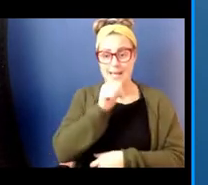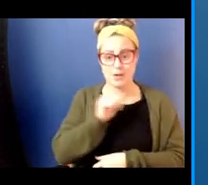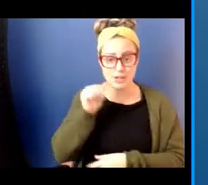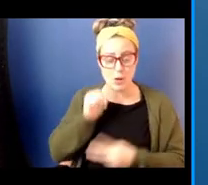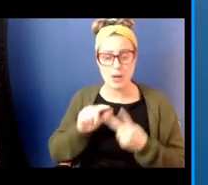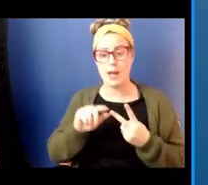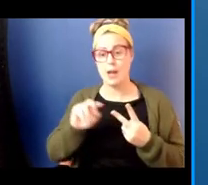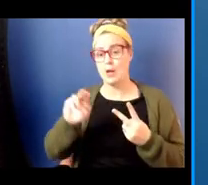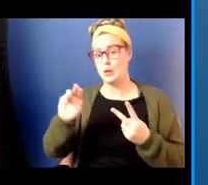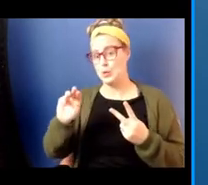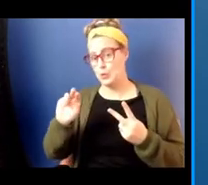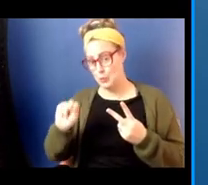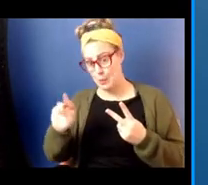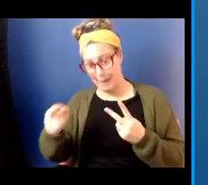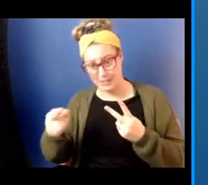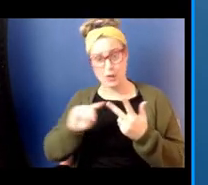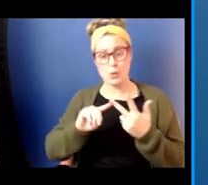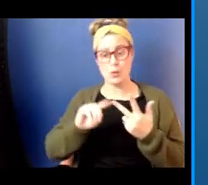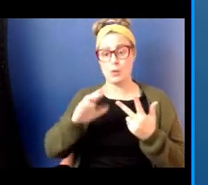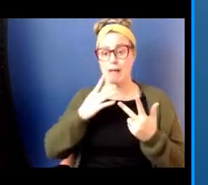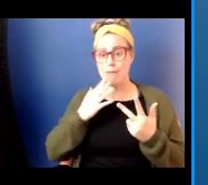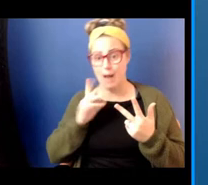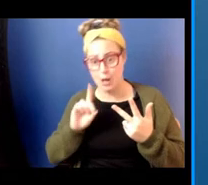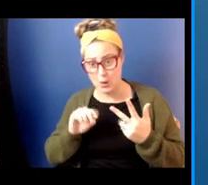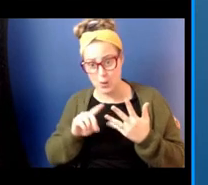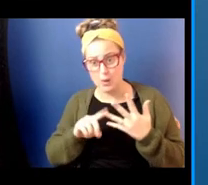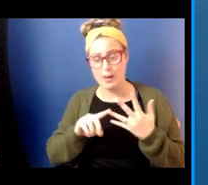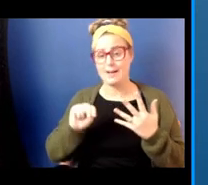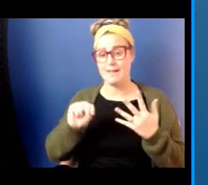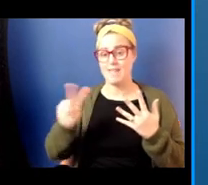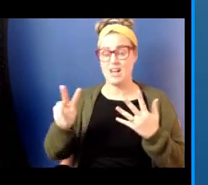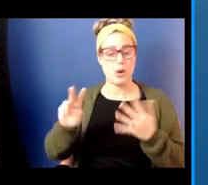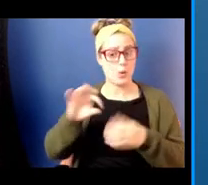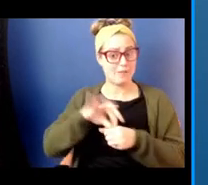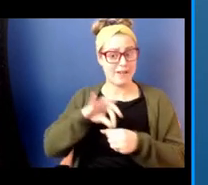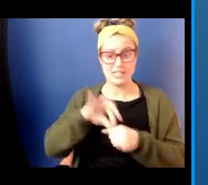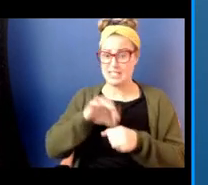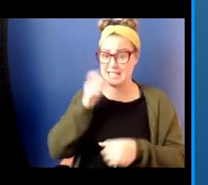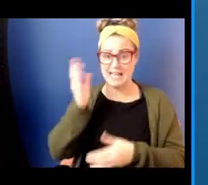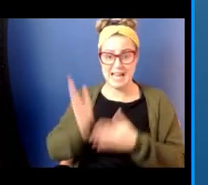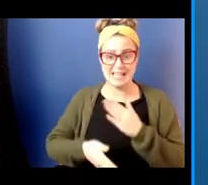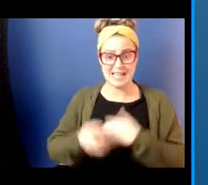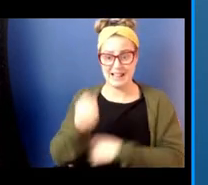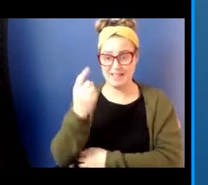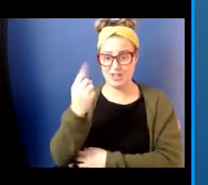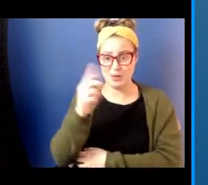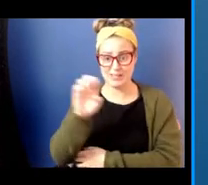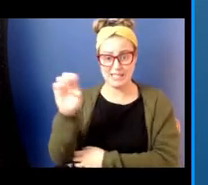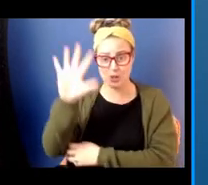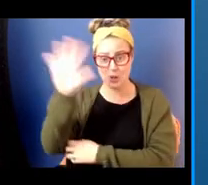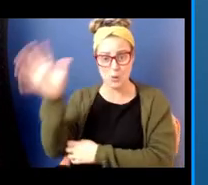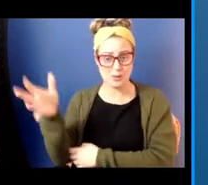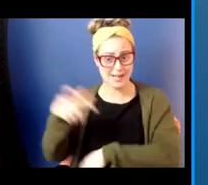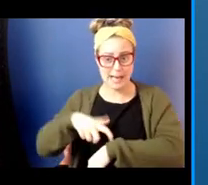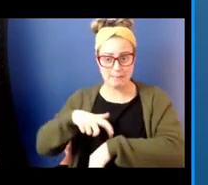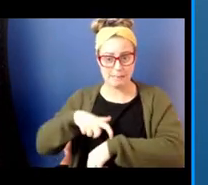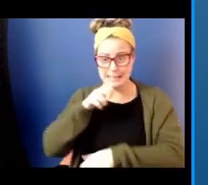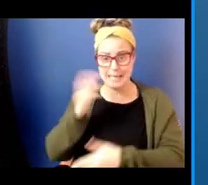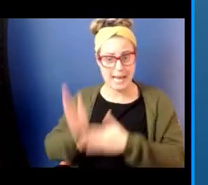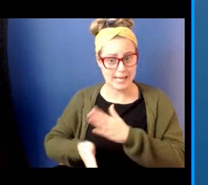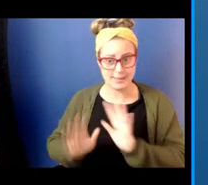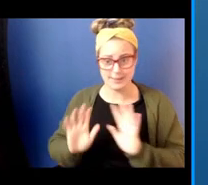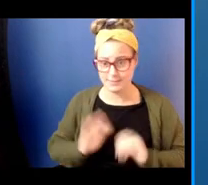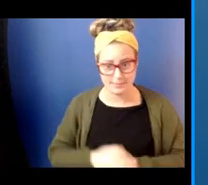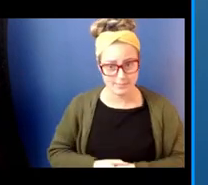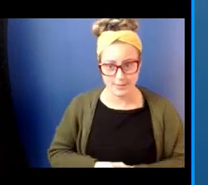Nevada the election didn't end at 11 o'clock East Coast time and I it's